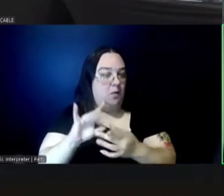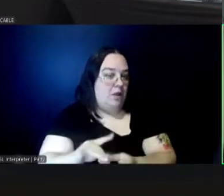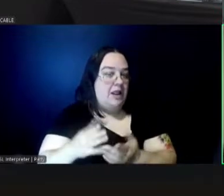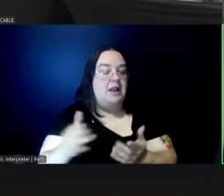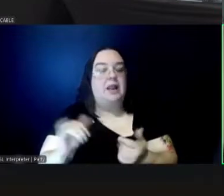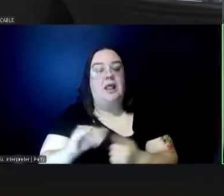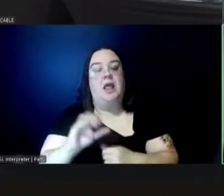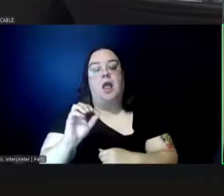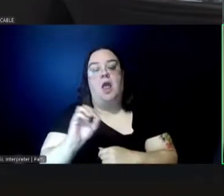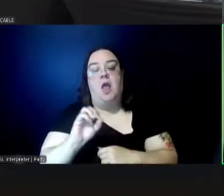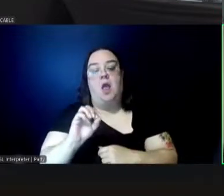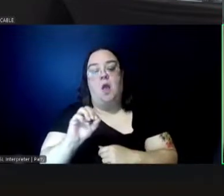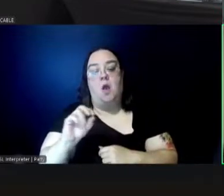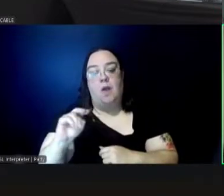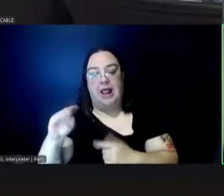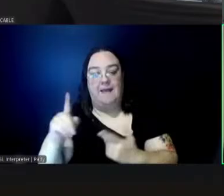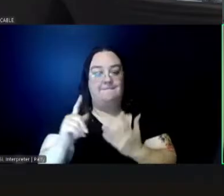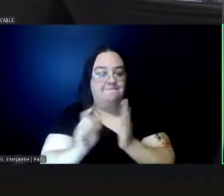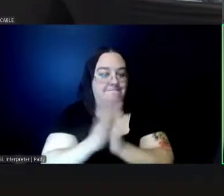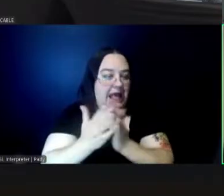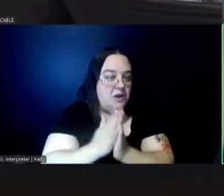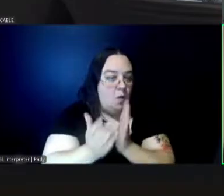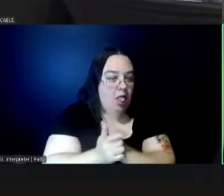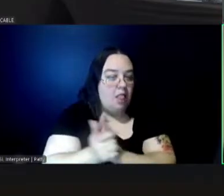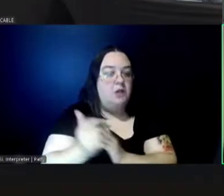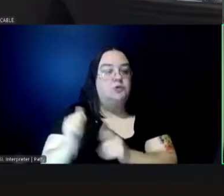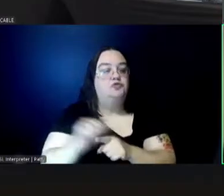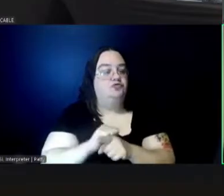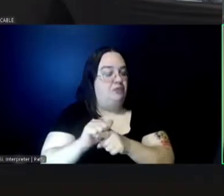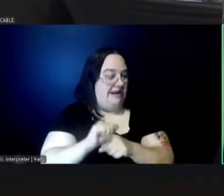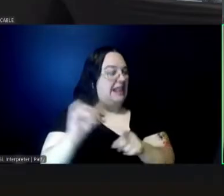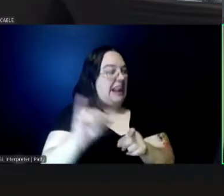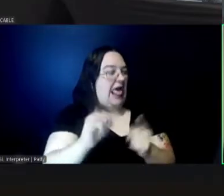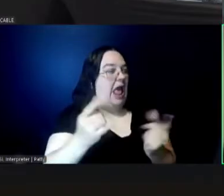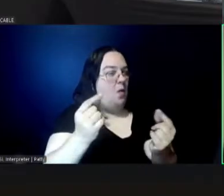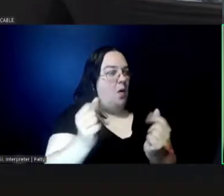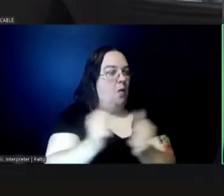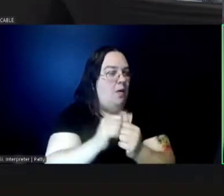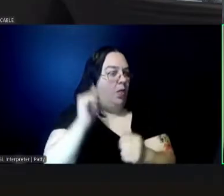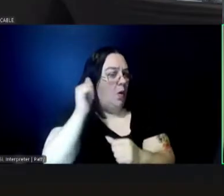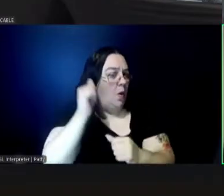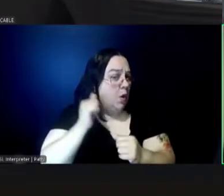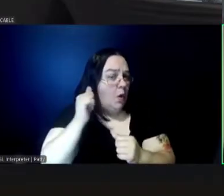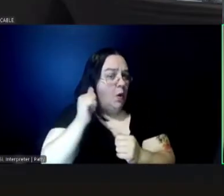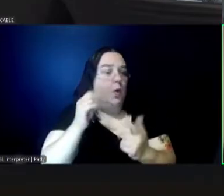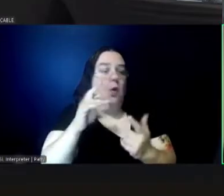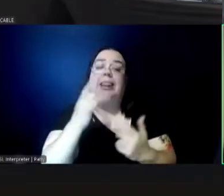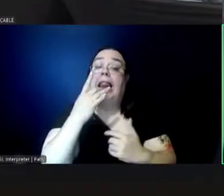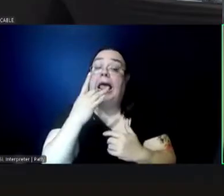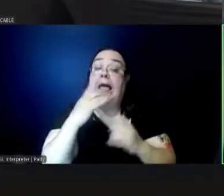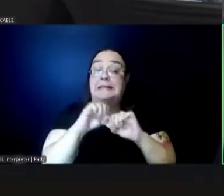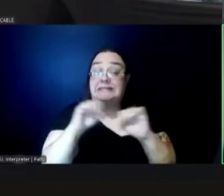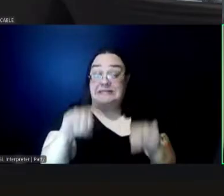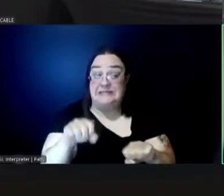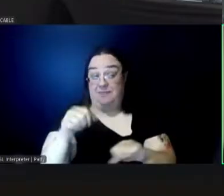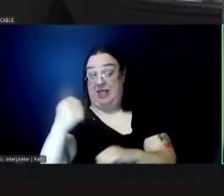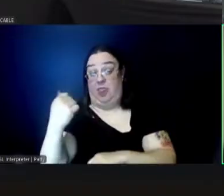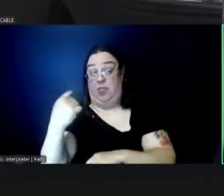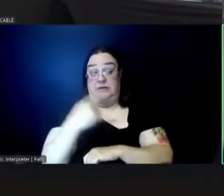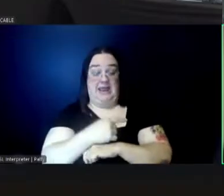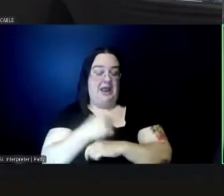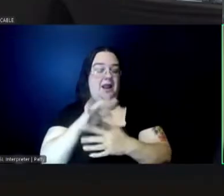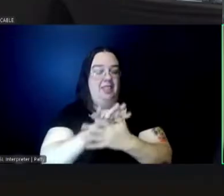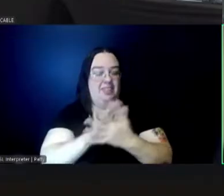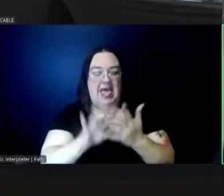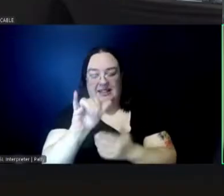O&M manuals, training, like we did with the audio or the lighting system the other day, and so forth.